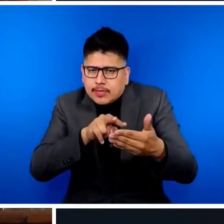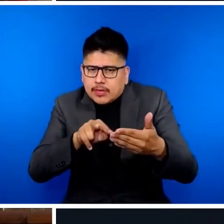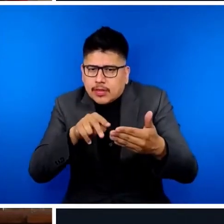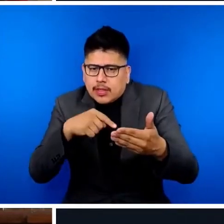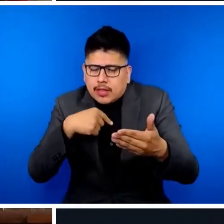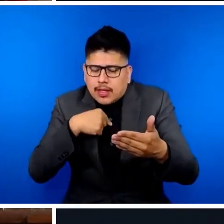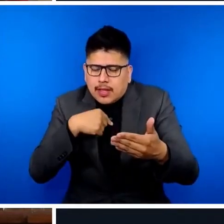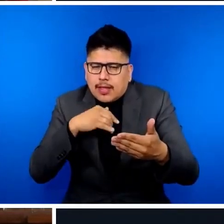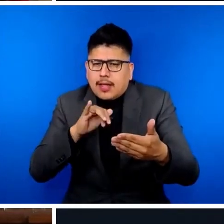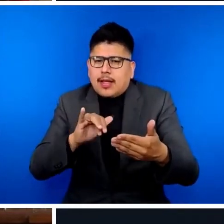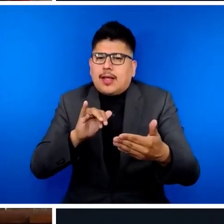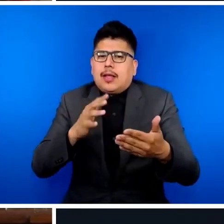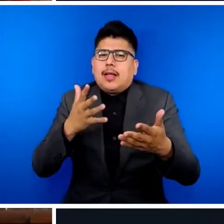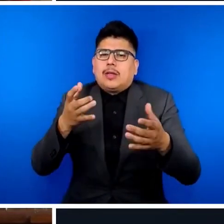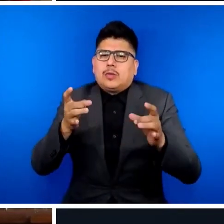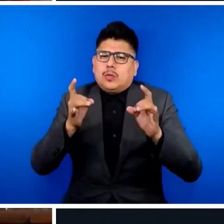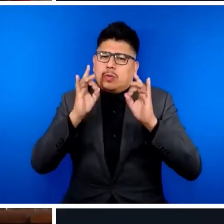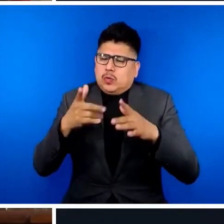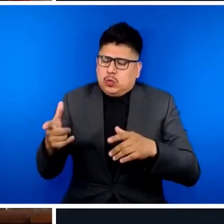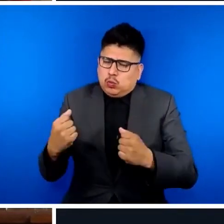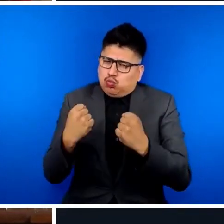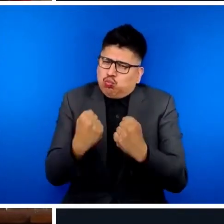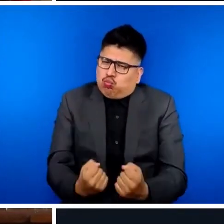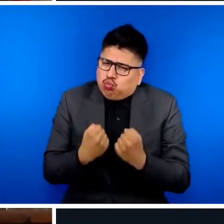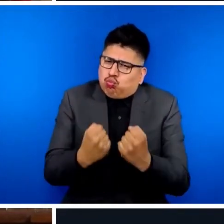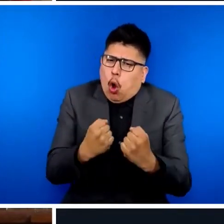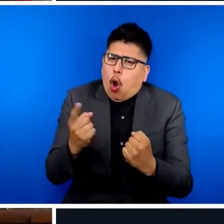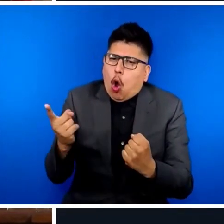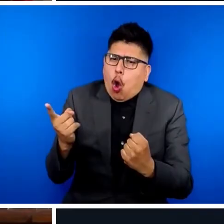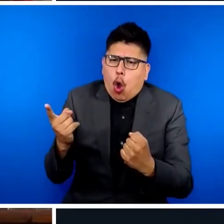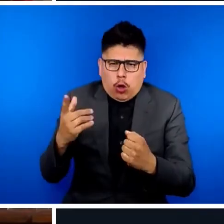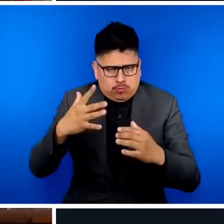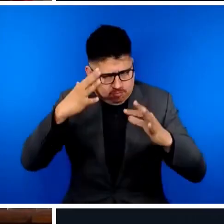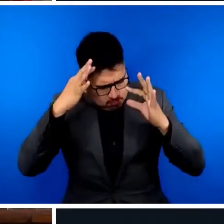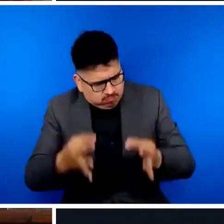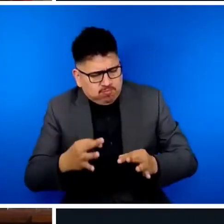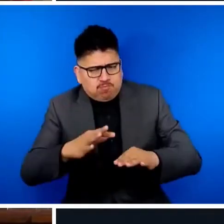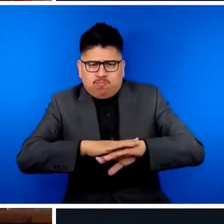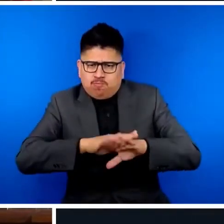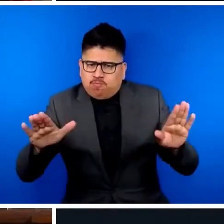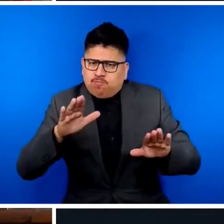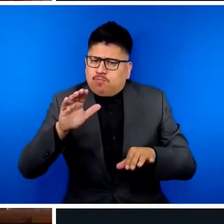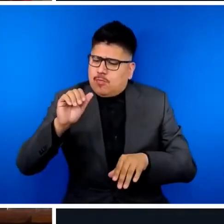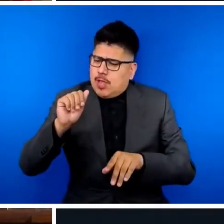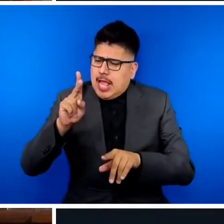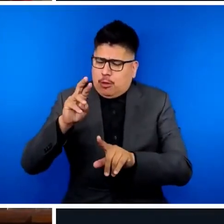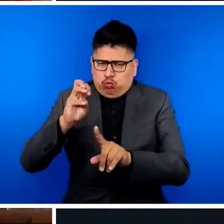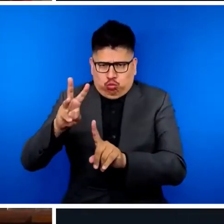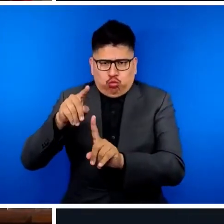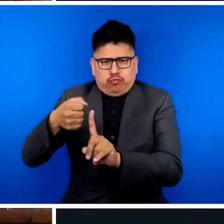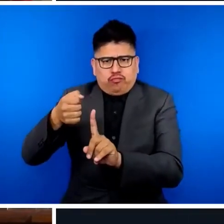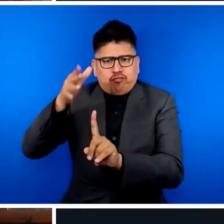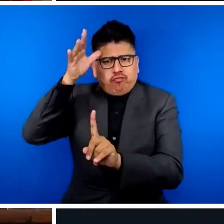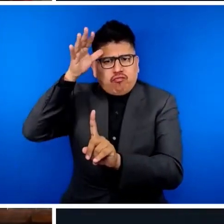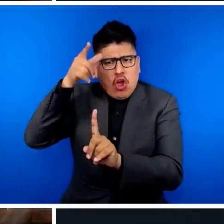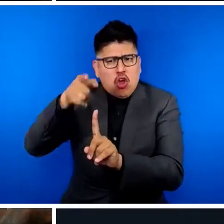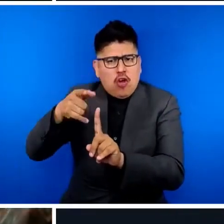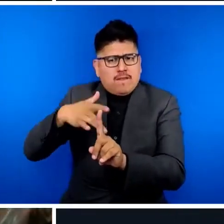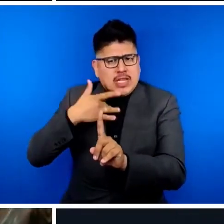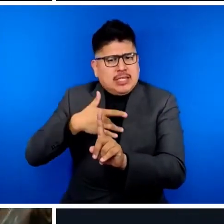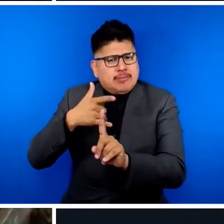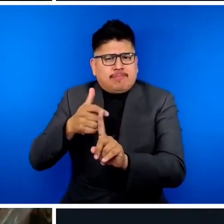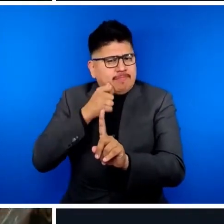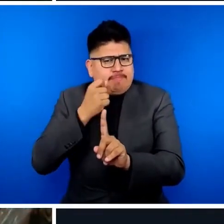was so strong and conclusive that even Andrew's great father felt she didn't really understand the gravity of the